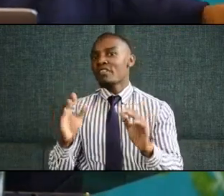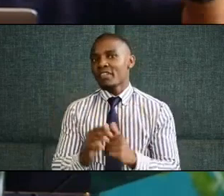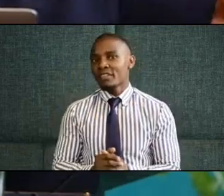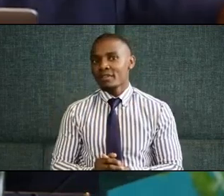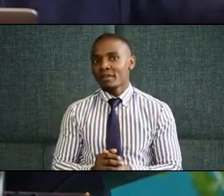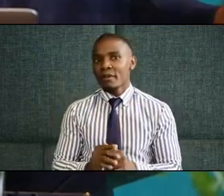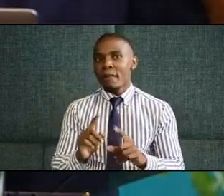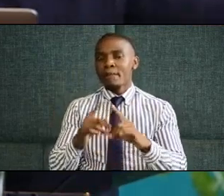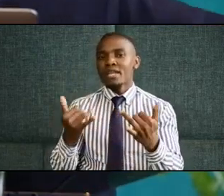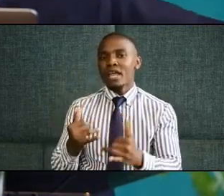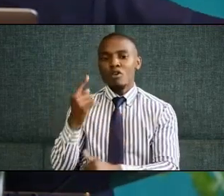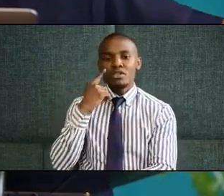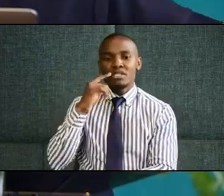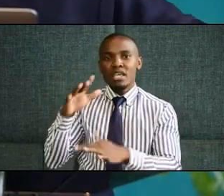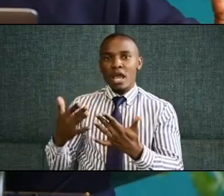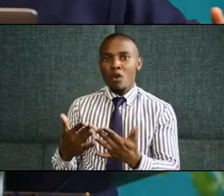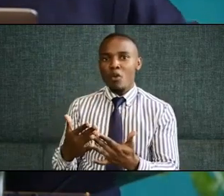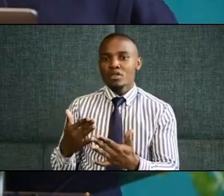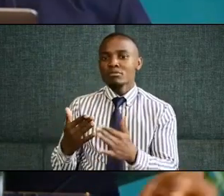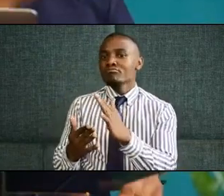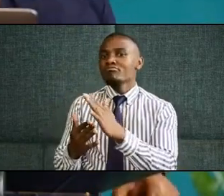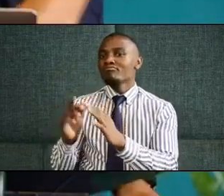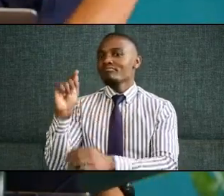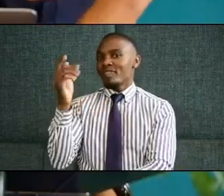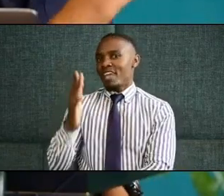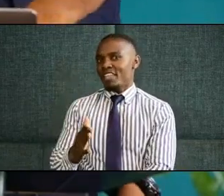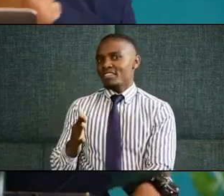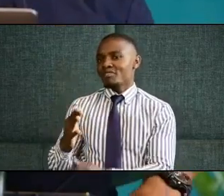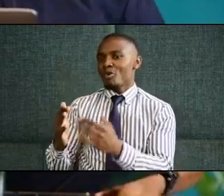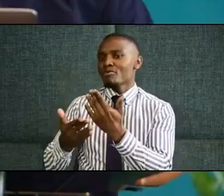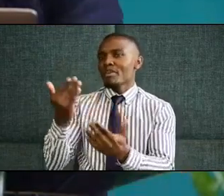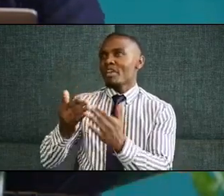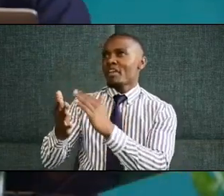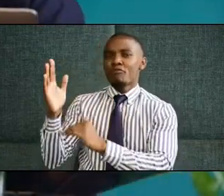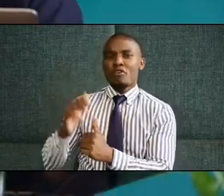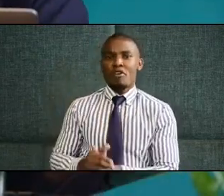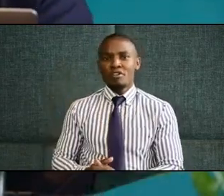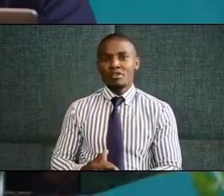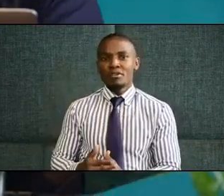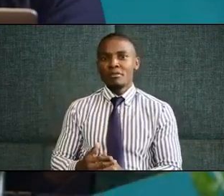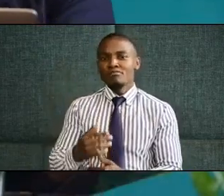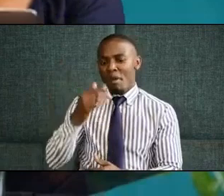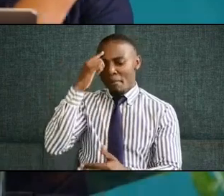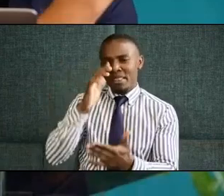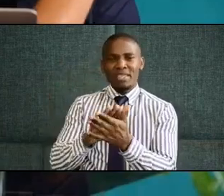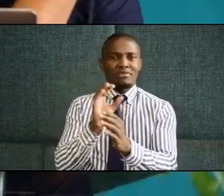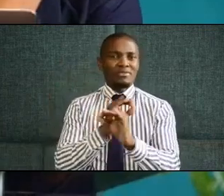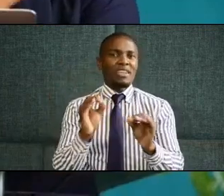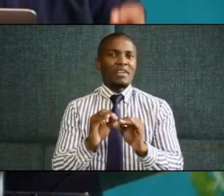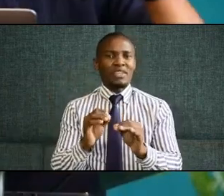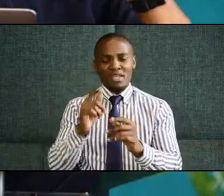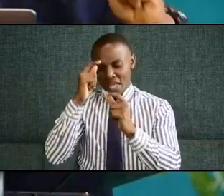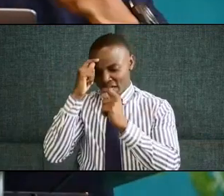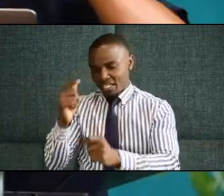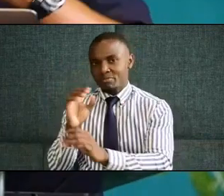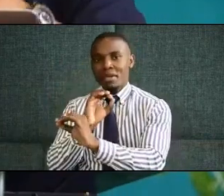See the way Kenyans treat God today. With disdain, with disbelief, with